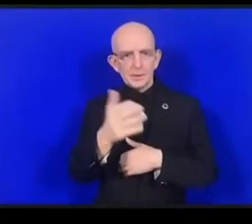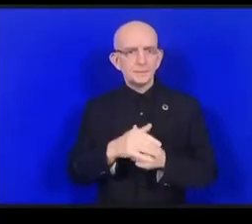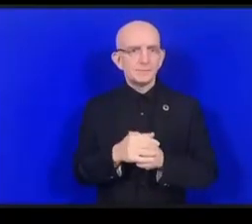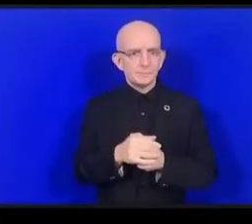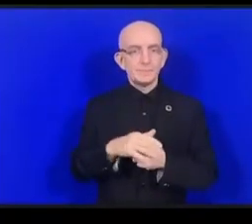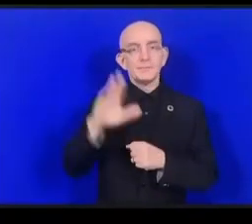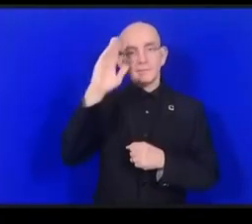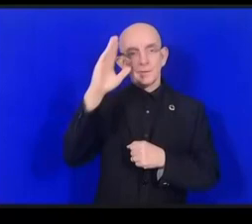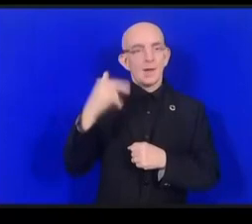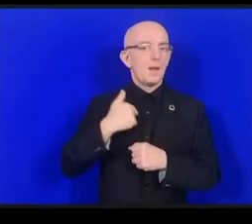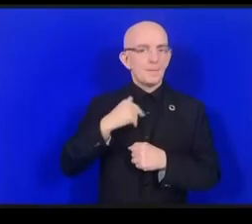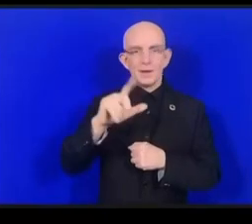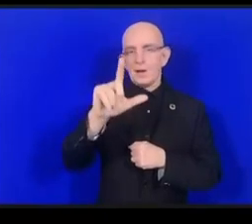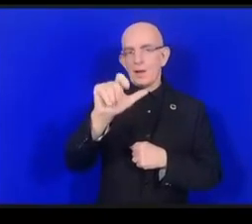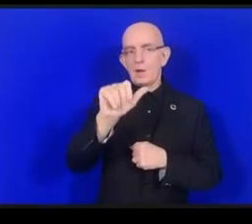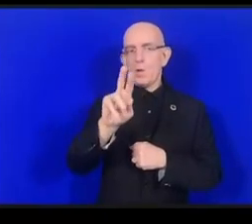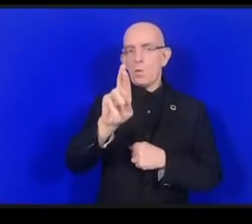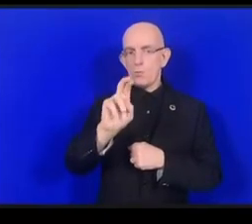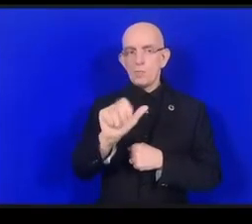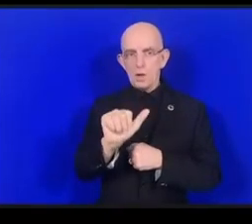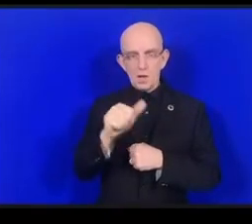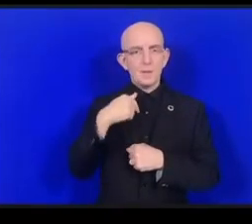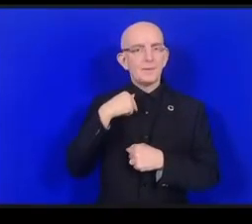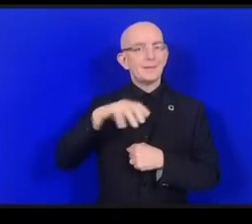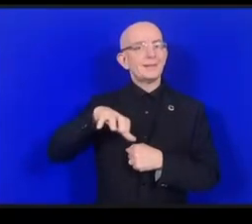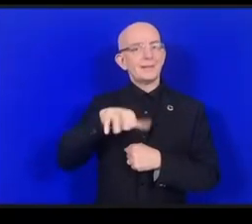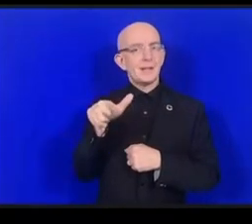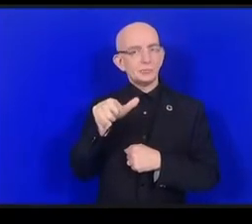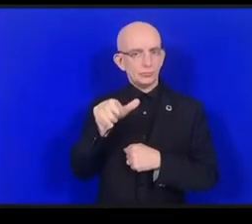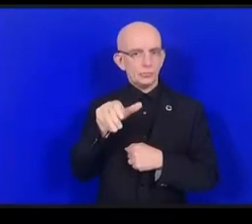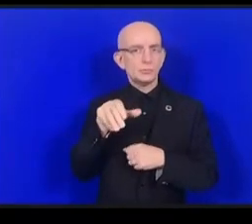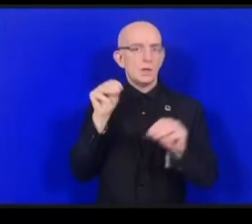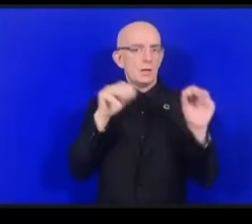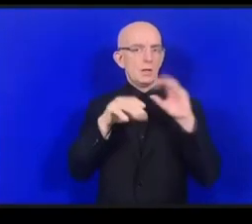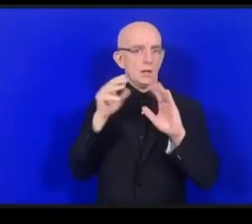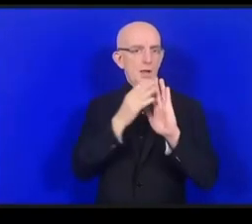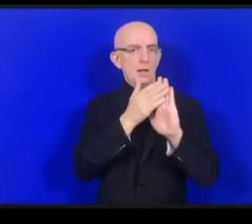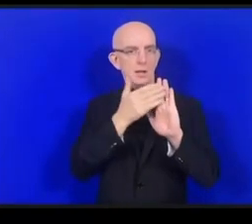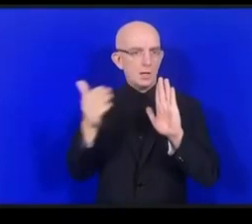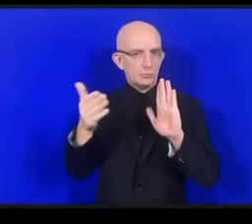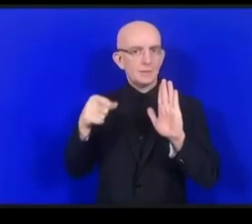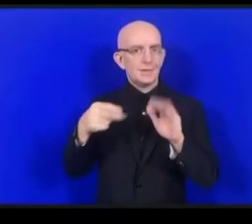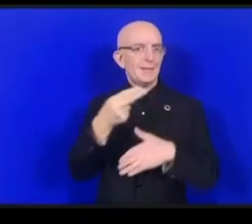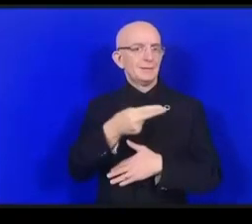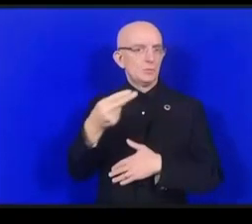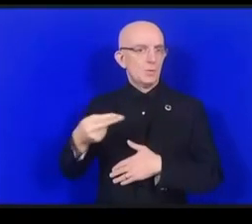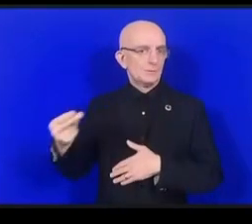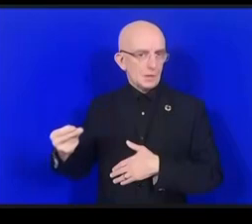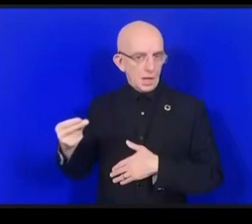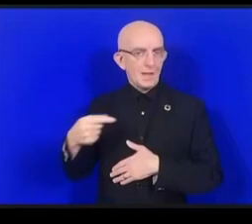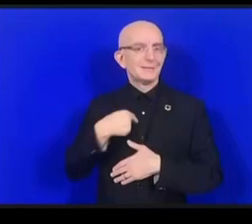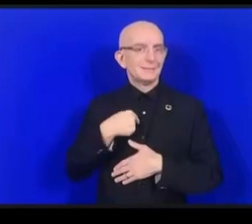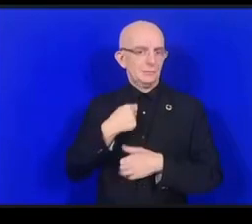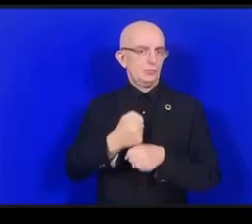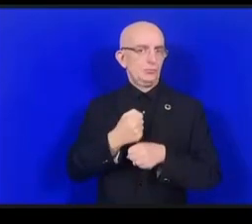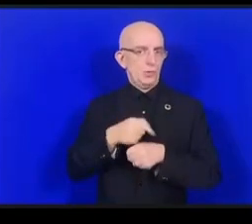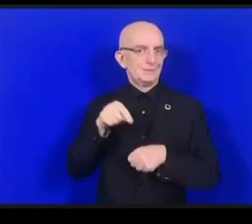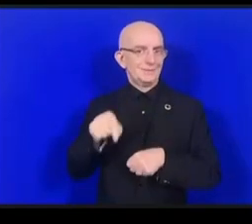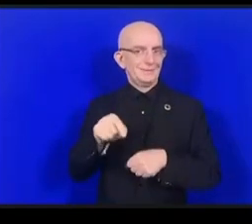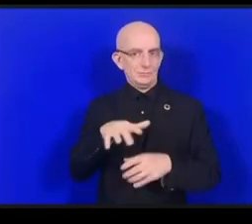that the library, from the library perspective, right now, libraries are very focused on building awareness